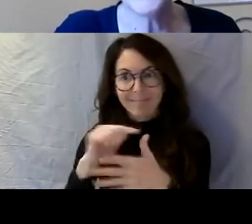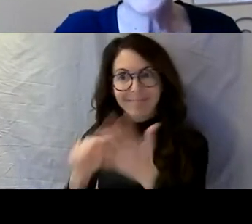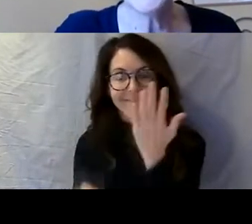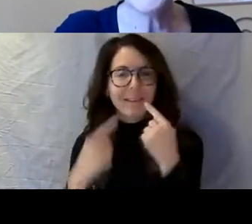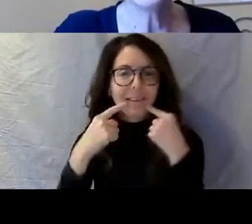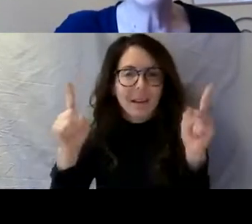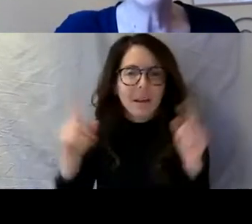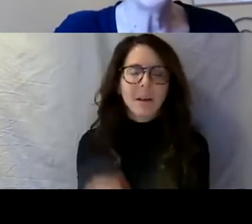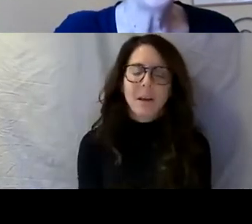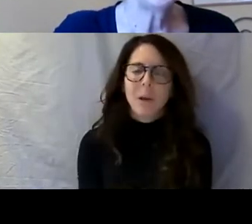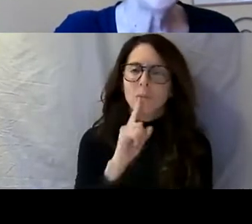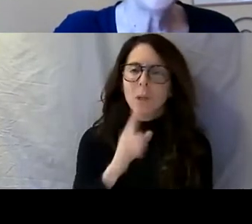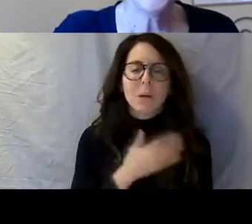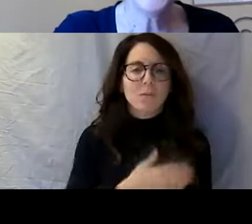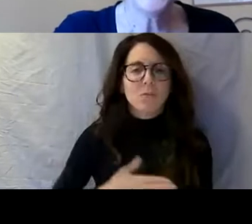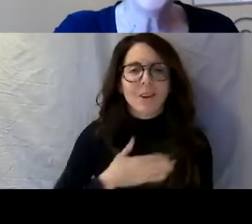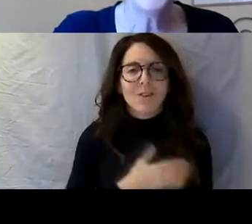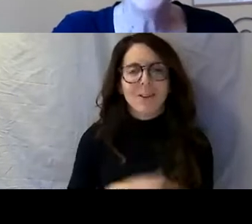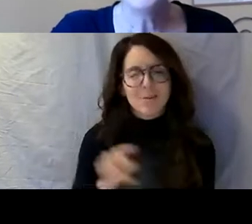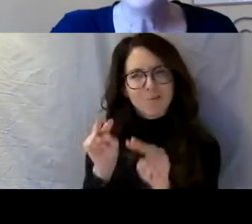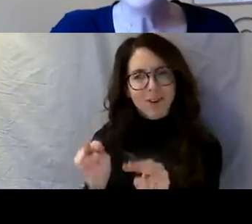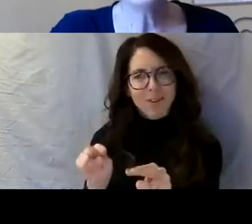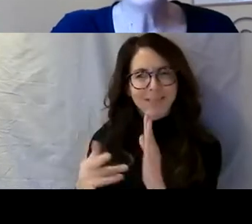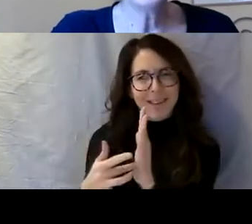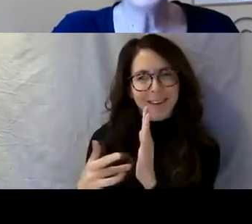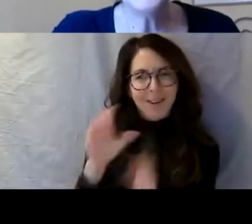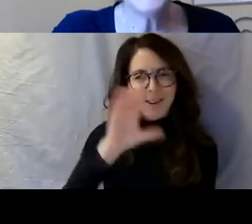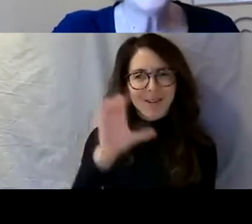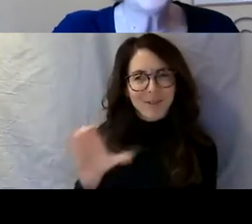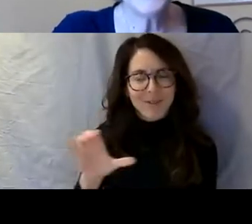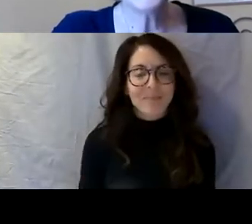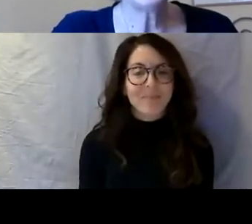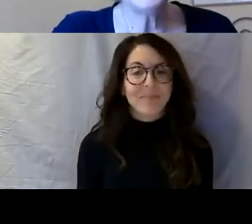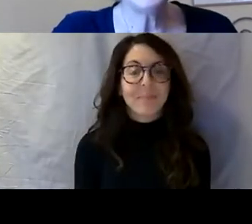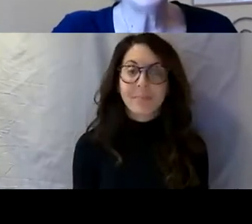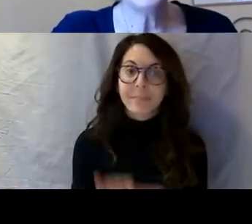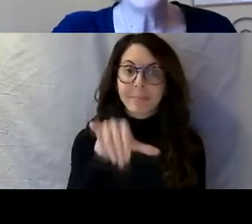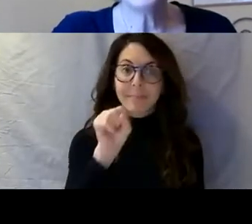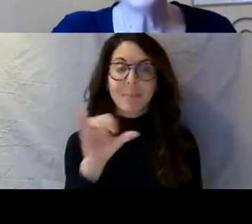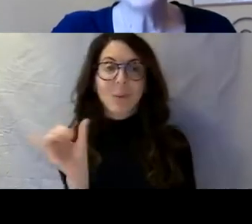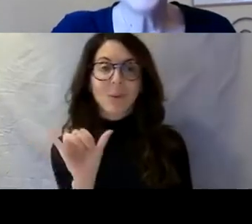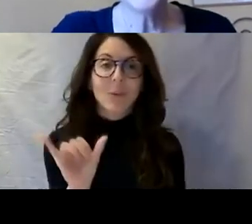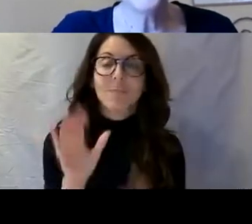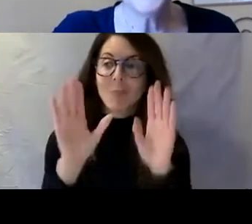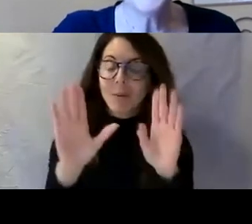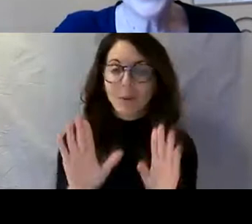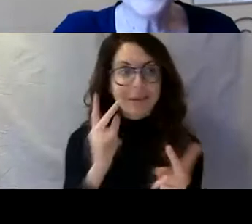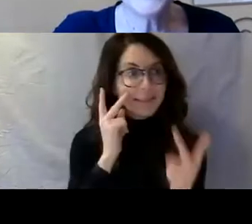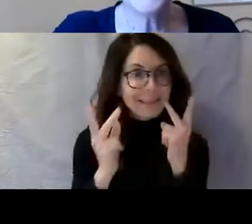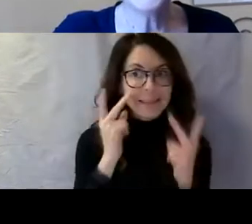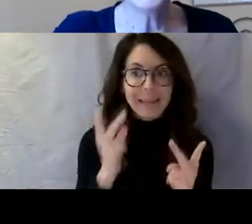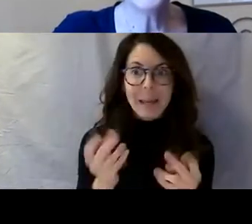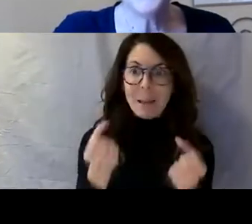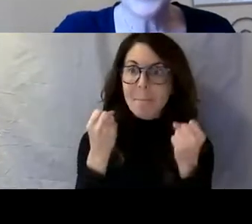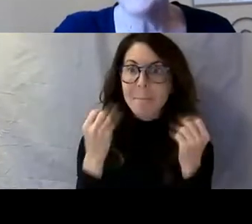to have your steady hand on our Zoom technology. And indeed, it's great to see that there are people who have joined